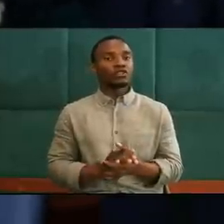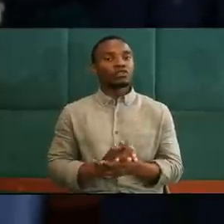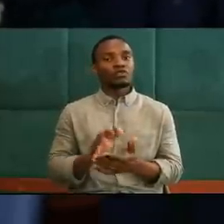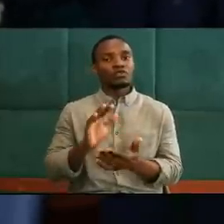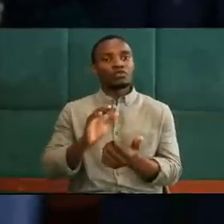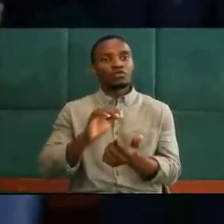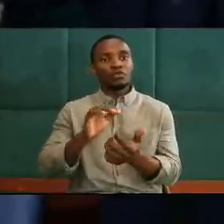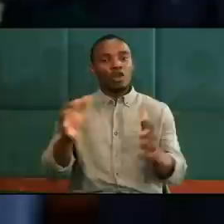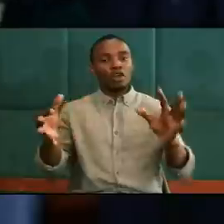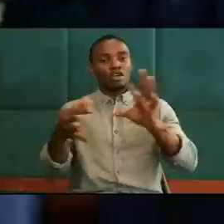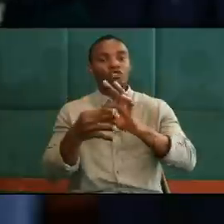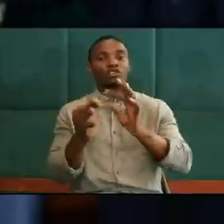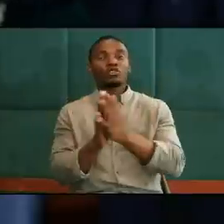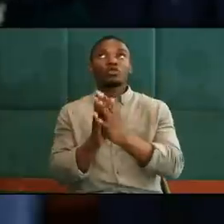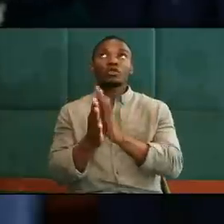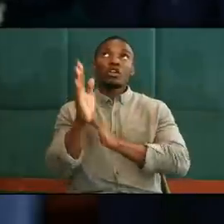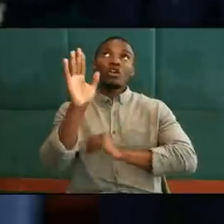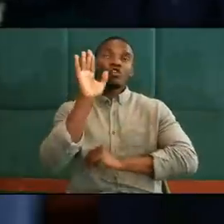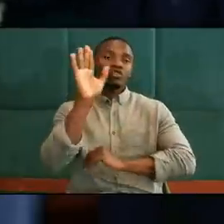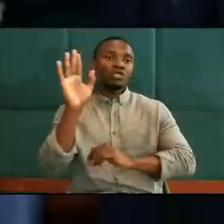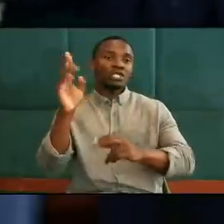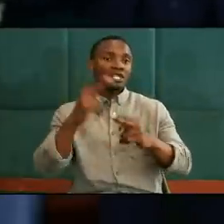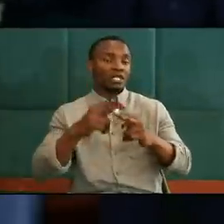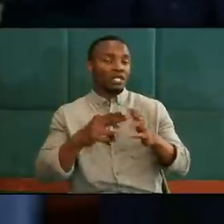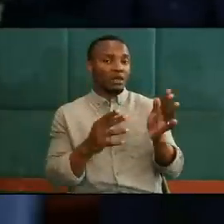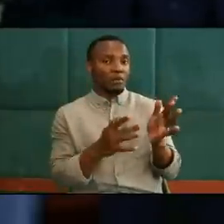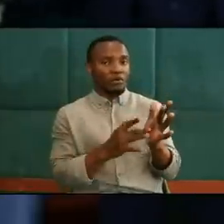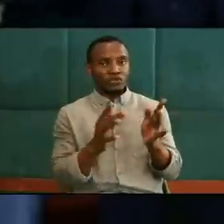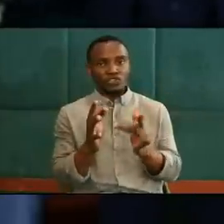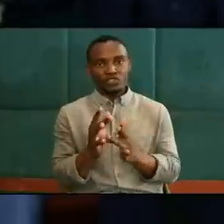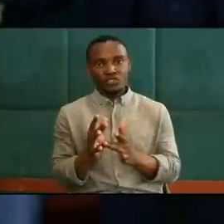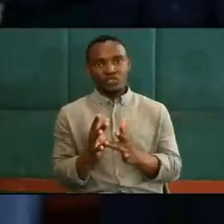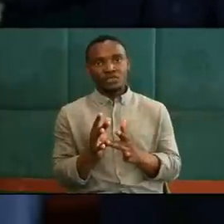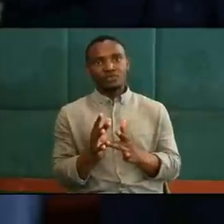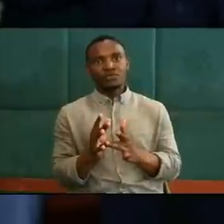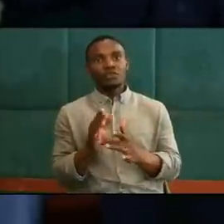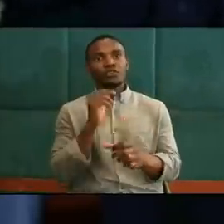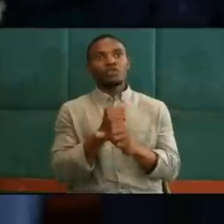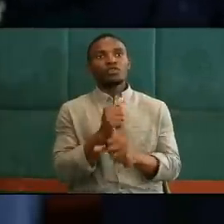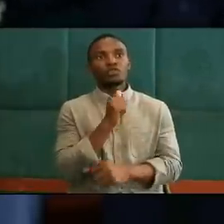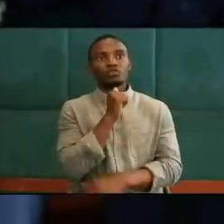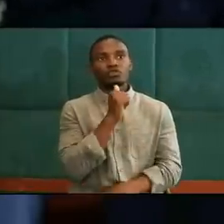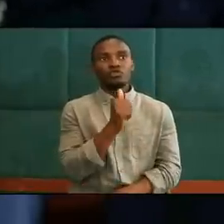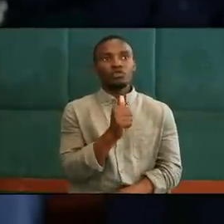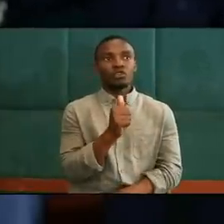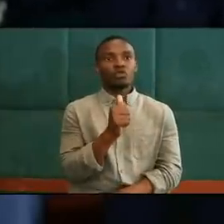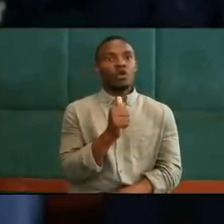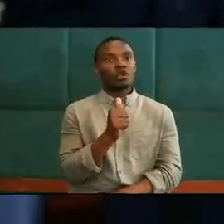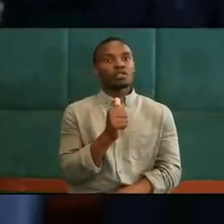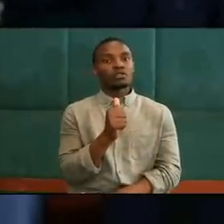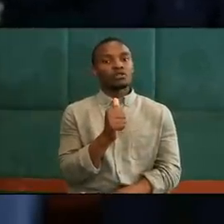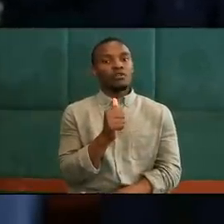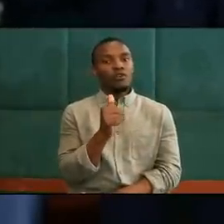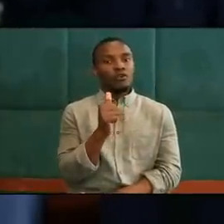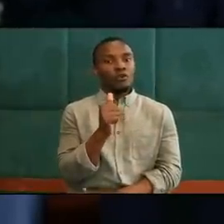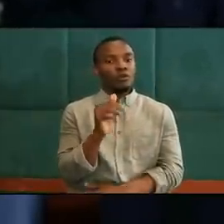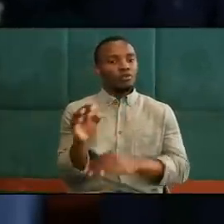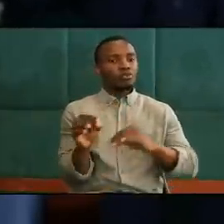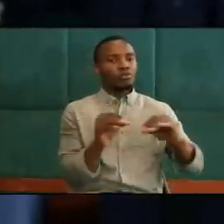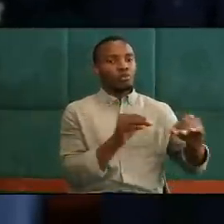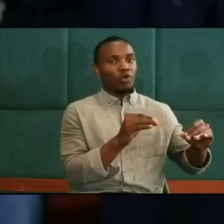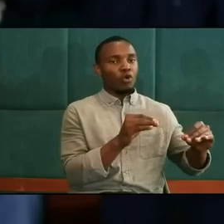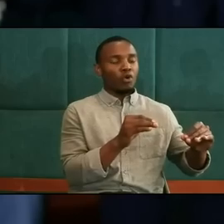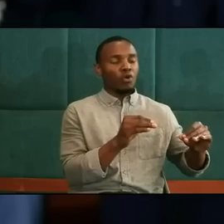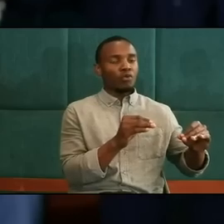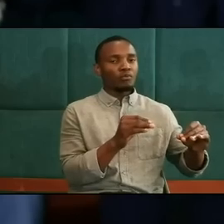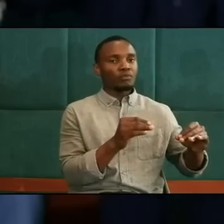God. In the name of Jesus. Don't leave this service today unless